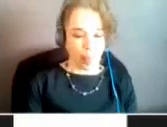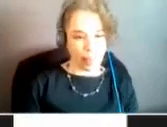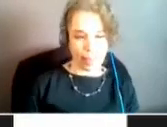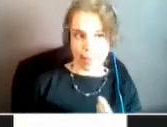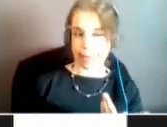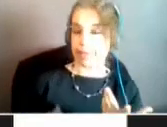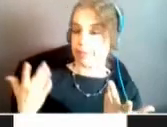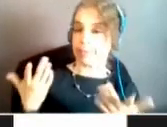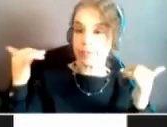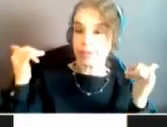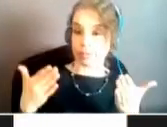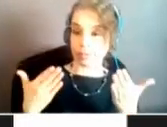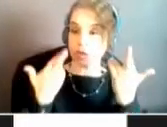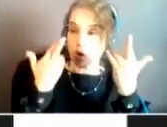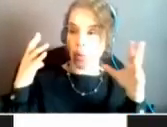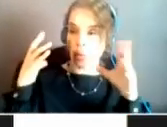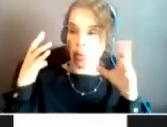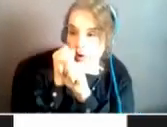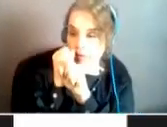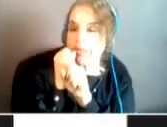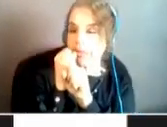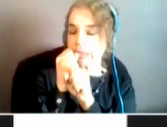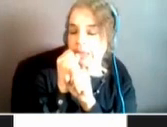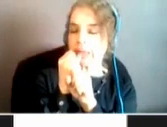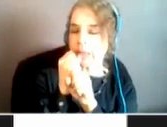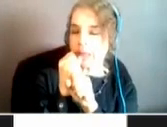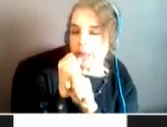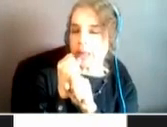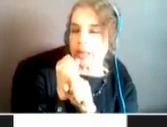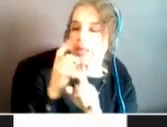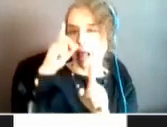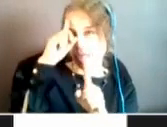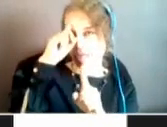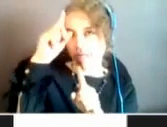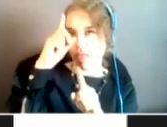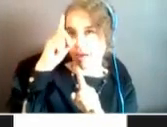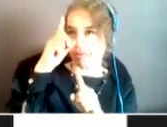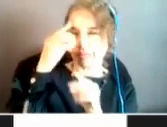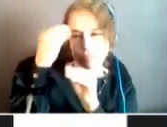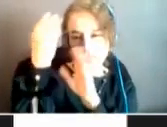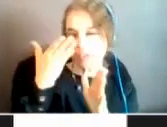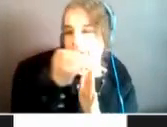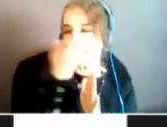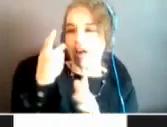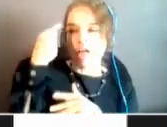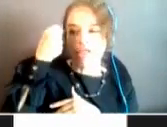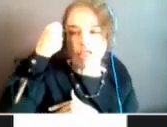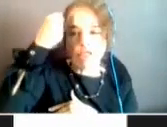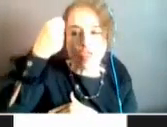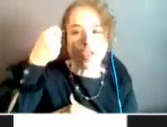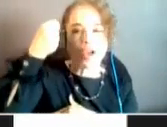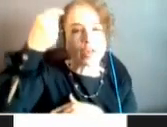So we want to also just briefly, you know, I wanted to acknowledge a couple of theories that I think